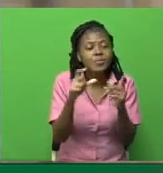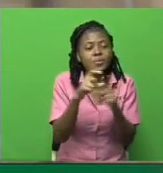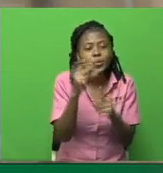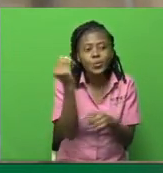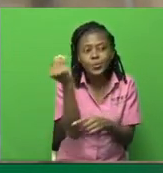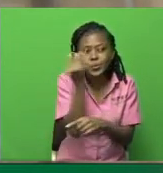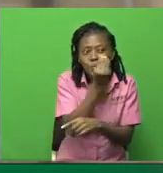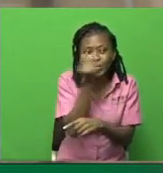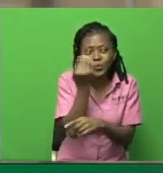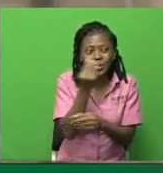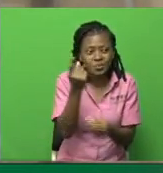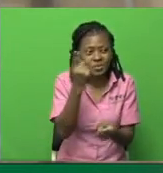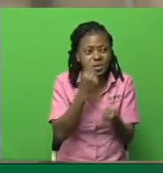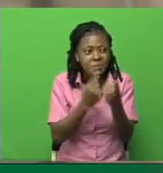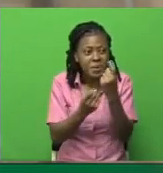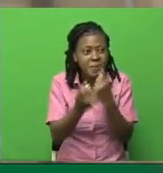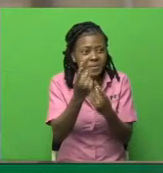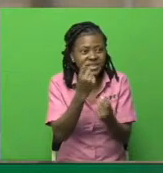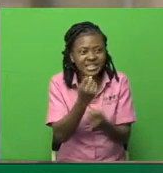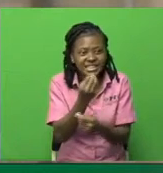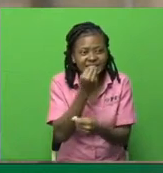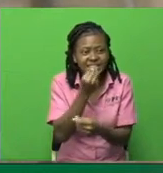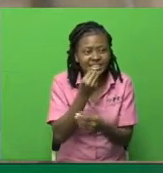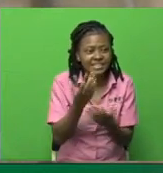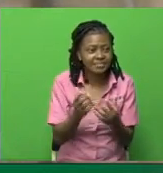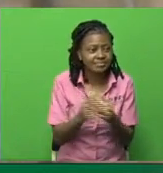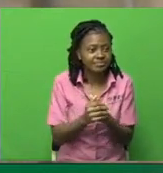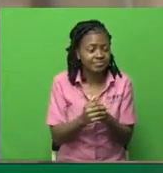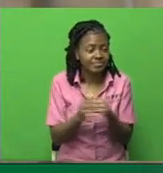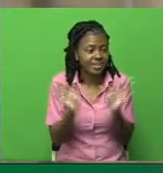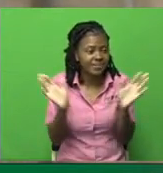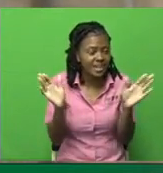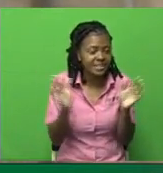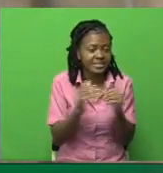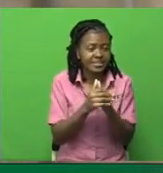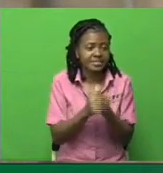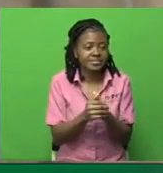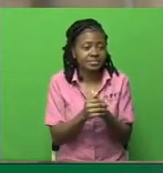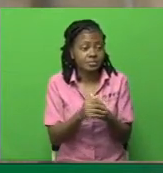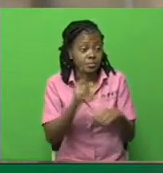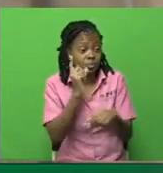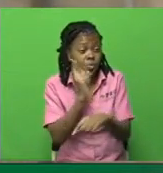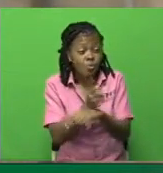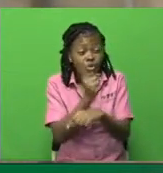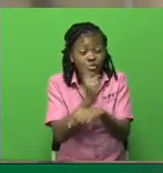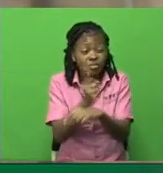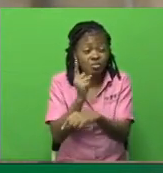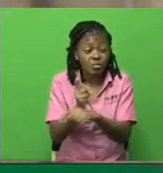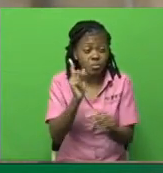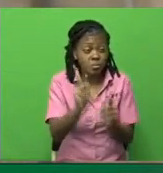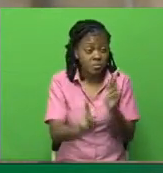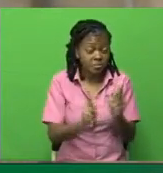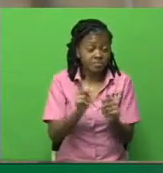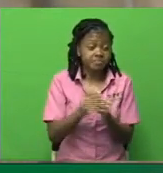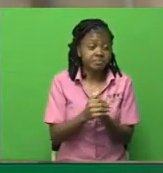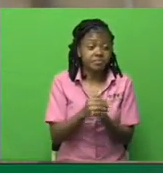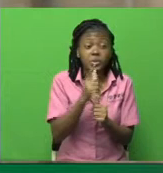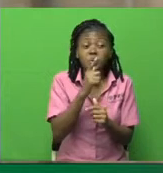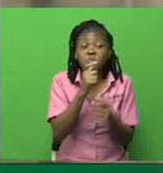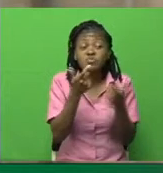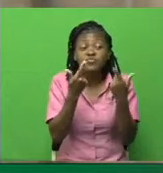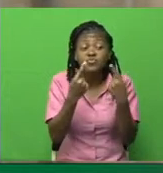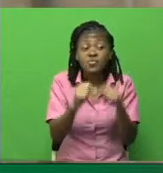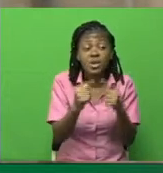it cautionary tale Madam speaker against those who use flattery and charm to disguise their